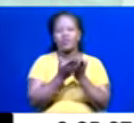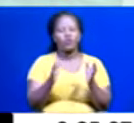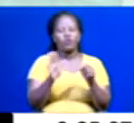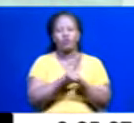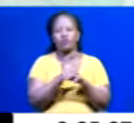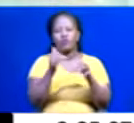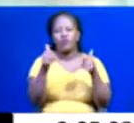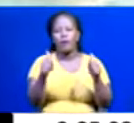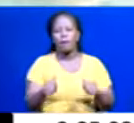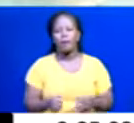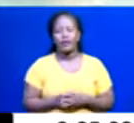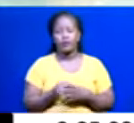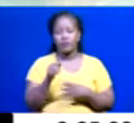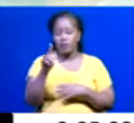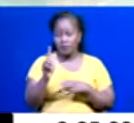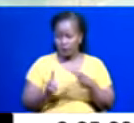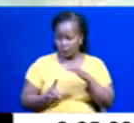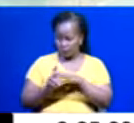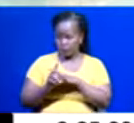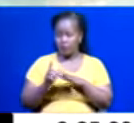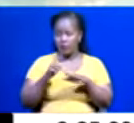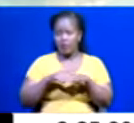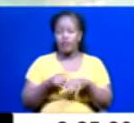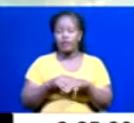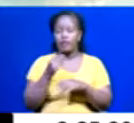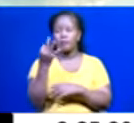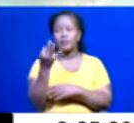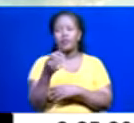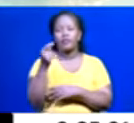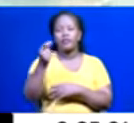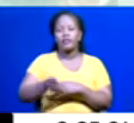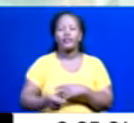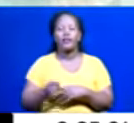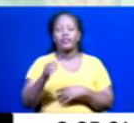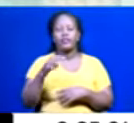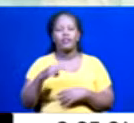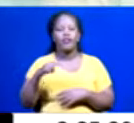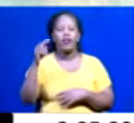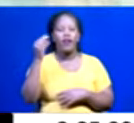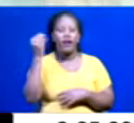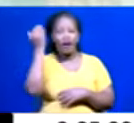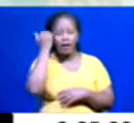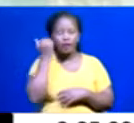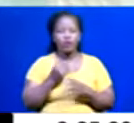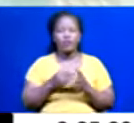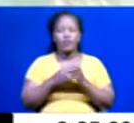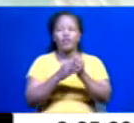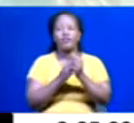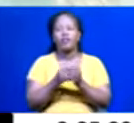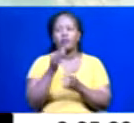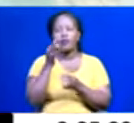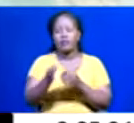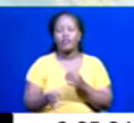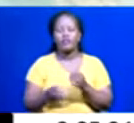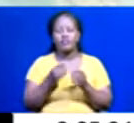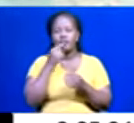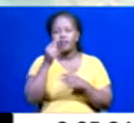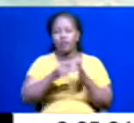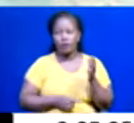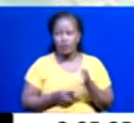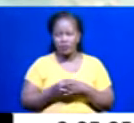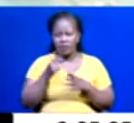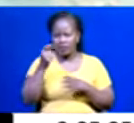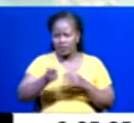this development comes as the three-judge bench at the High Court, led by Justice Kanyi Kimondo, resolved their judgment on the